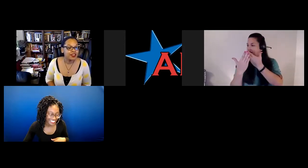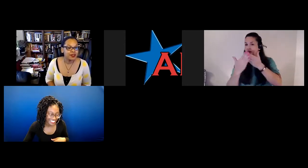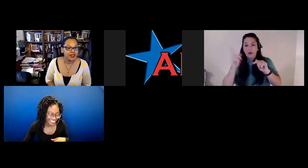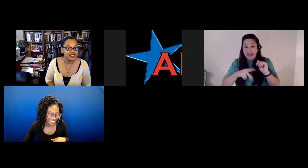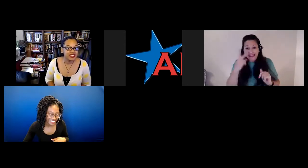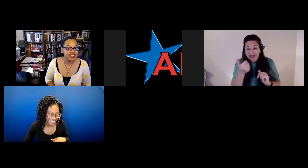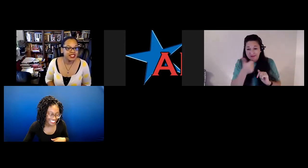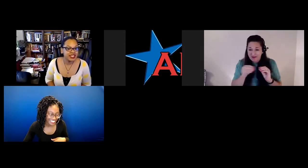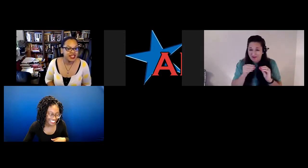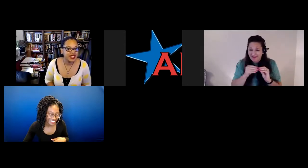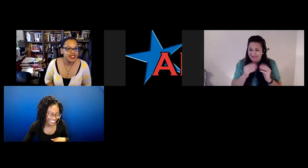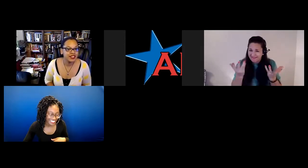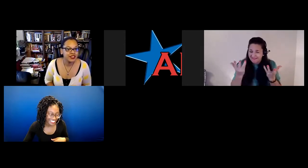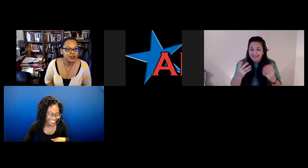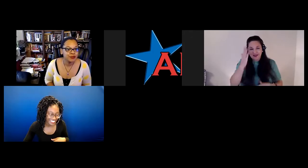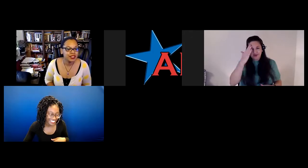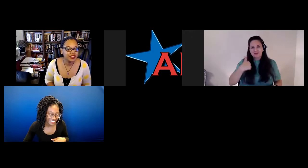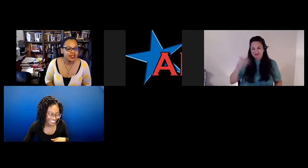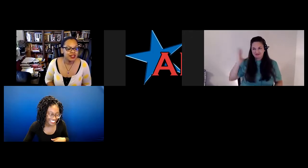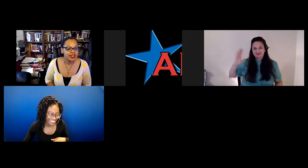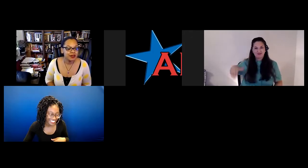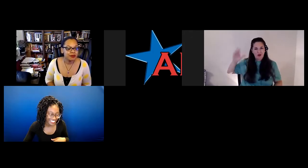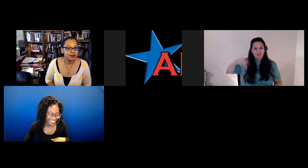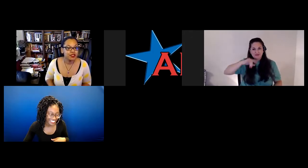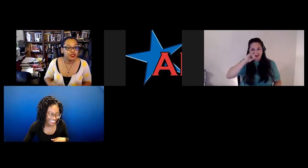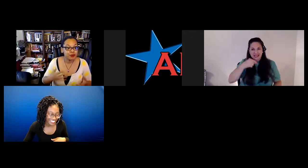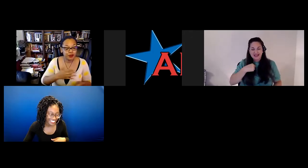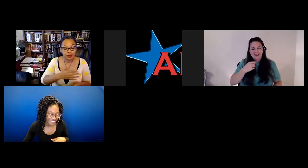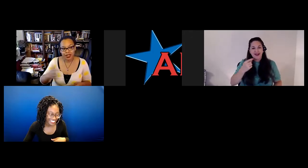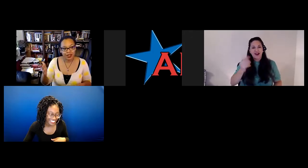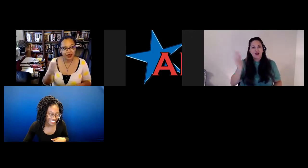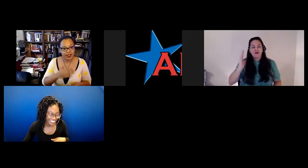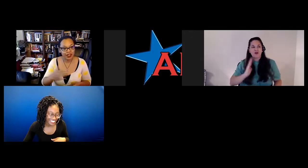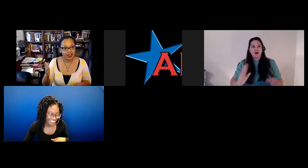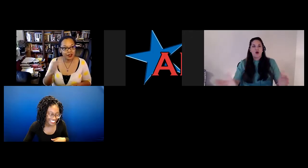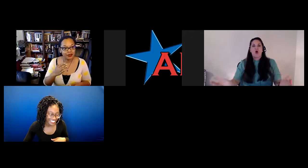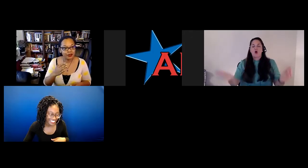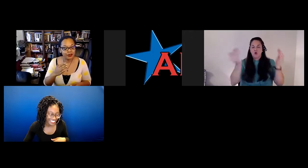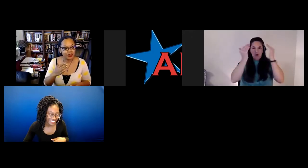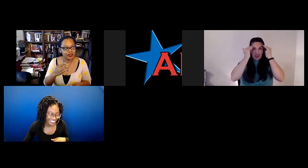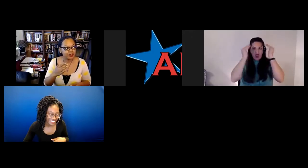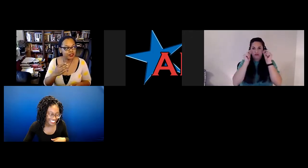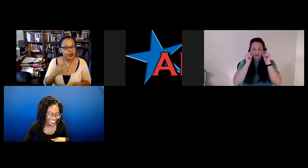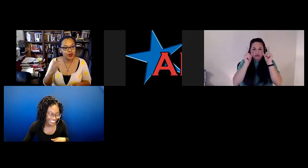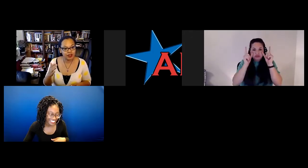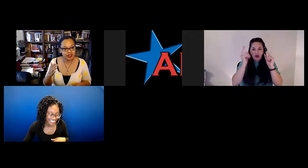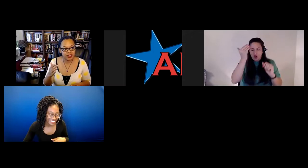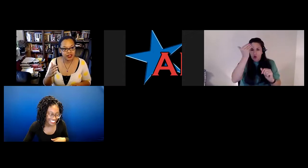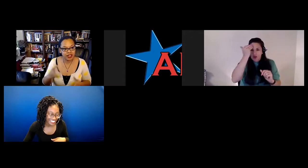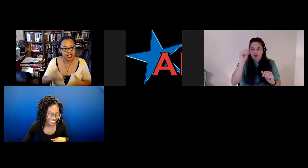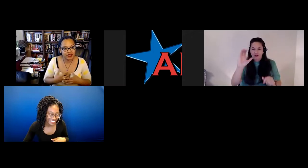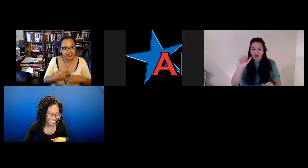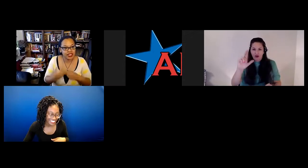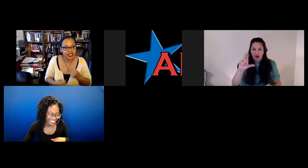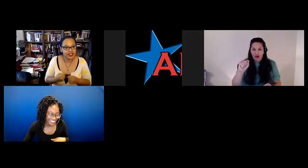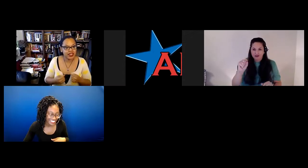I know as a kid, I used to be super aware of cars. I used to